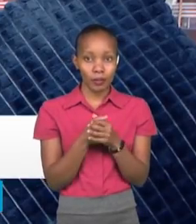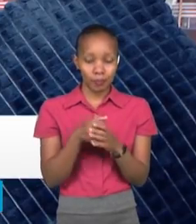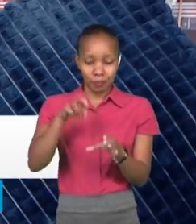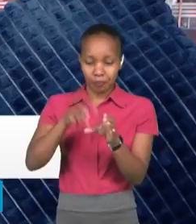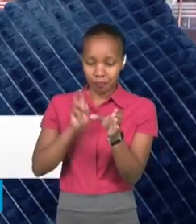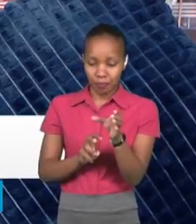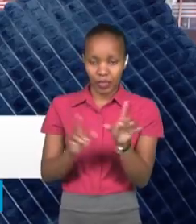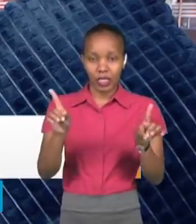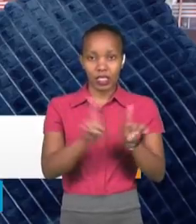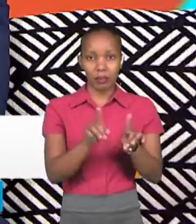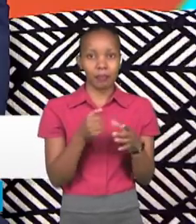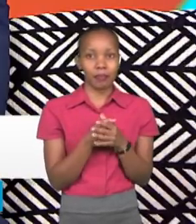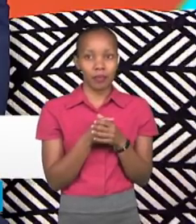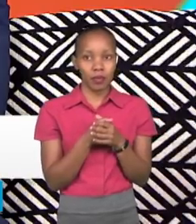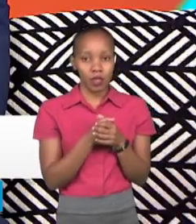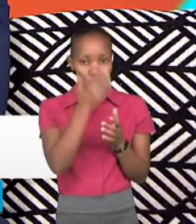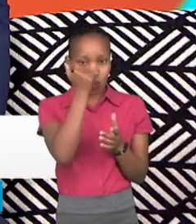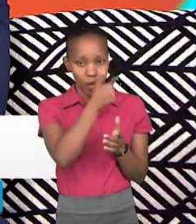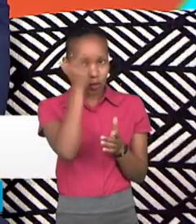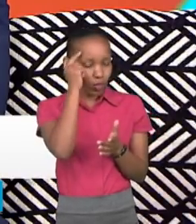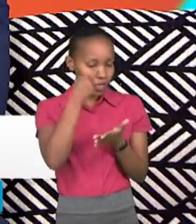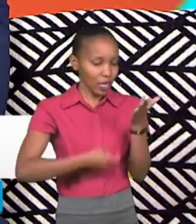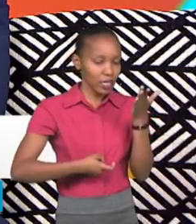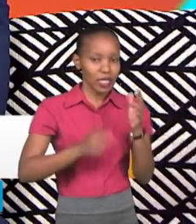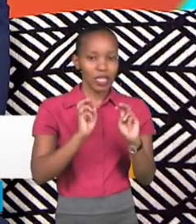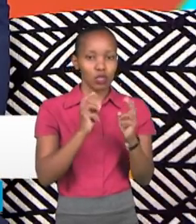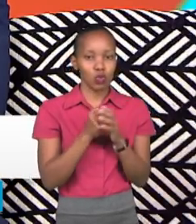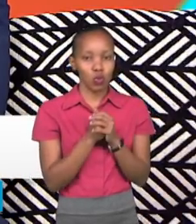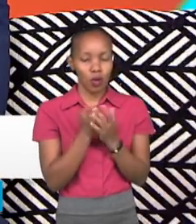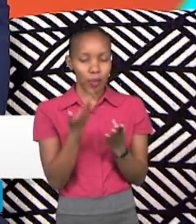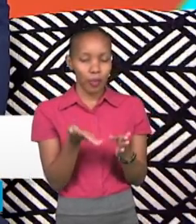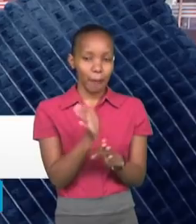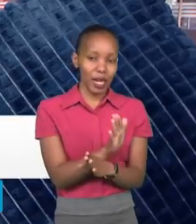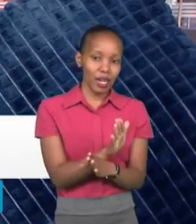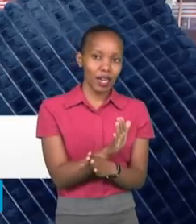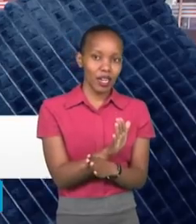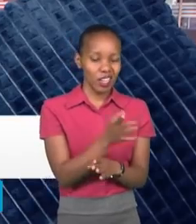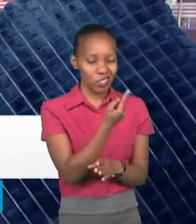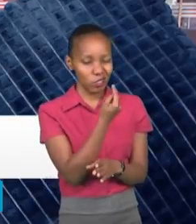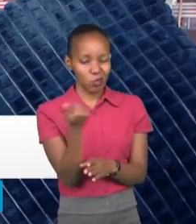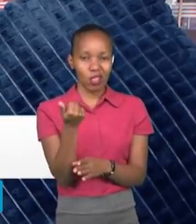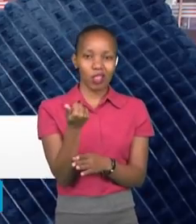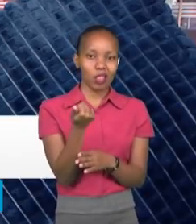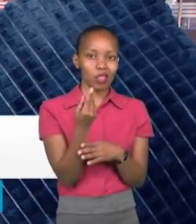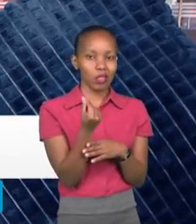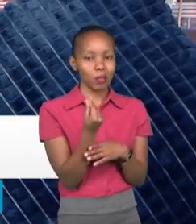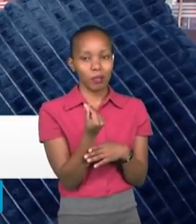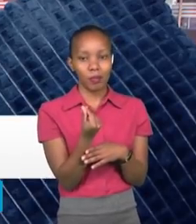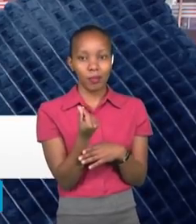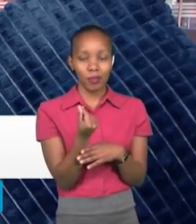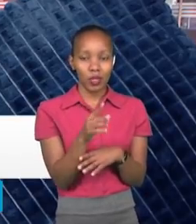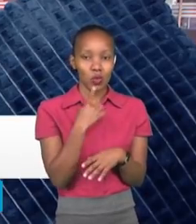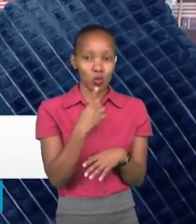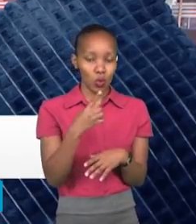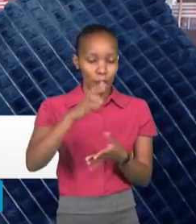withdrew mm-hmm. briefly mm-hmm. because of the tax issue. Yeah, yeah. Then they came back yeah. with a small offer yeah, yeah, sure. on the table. Mm-hmm. So that